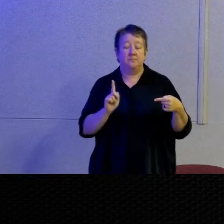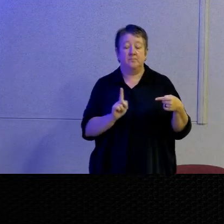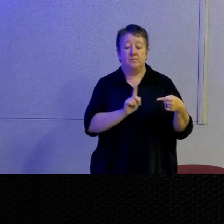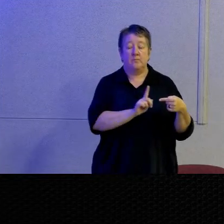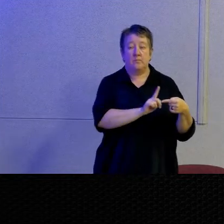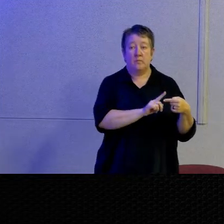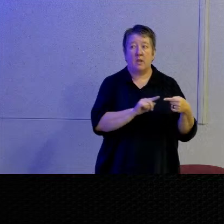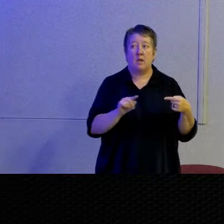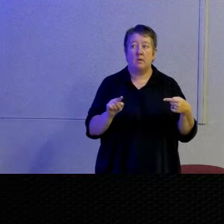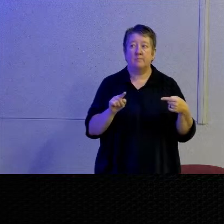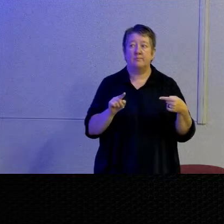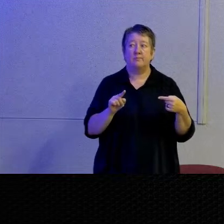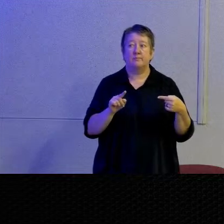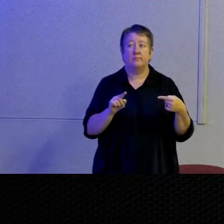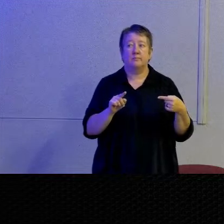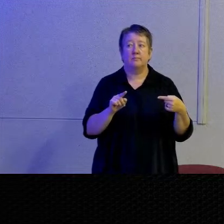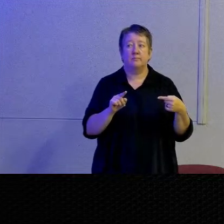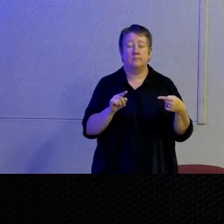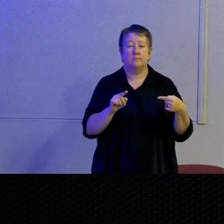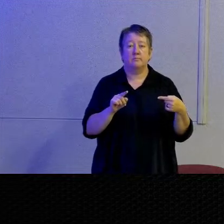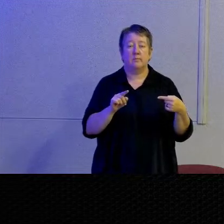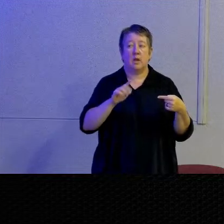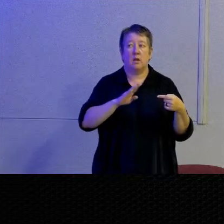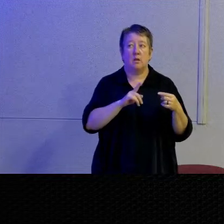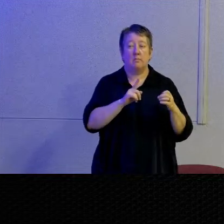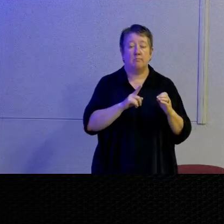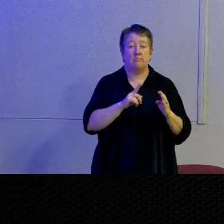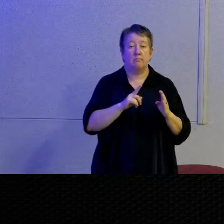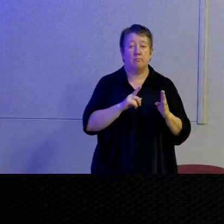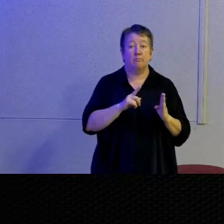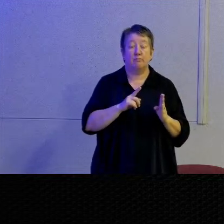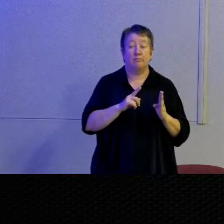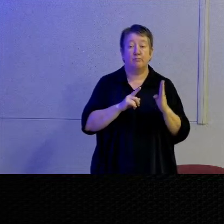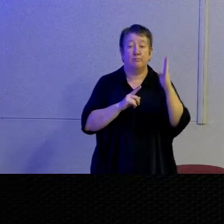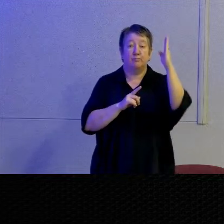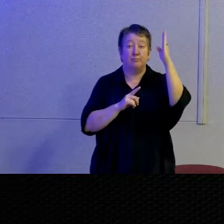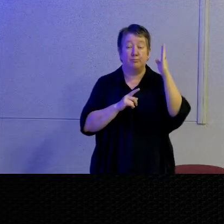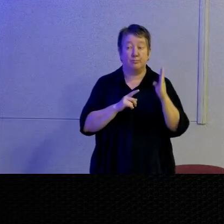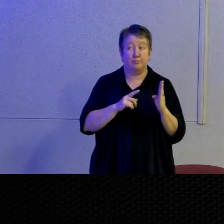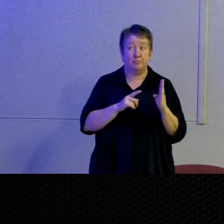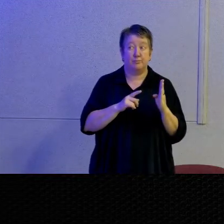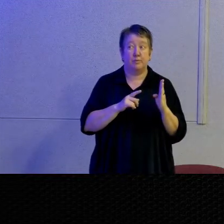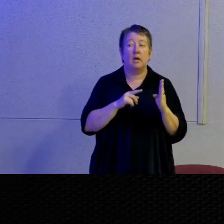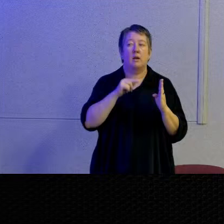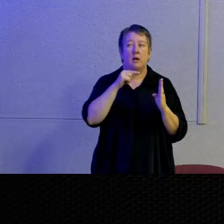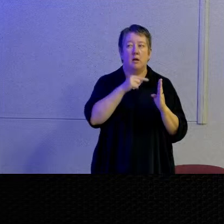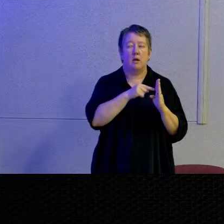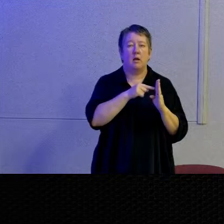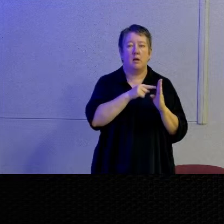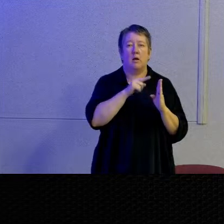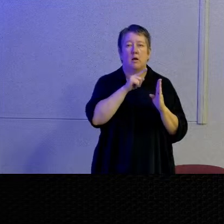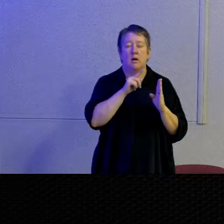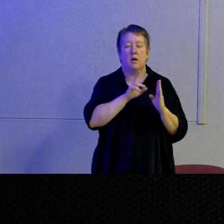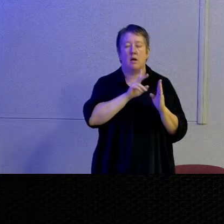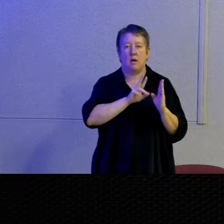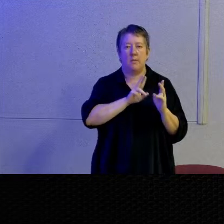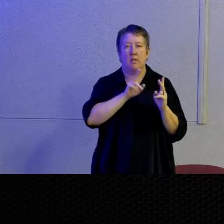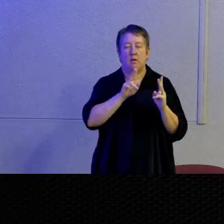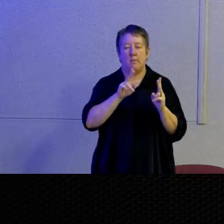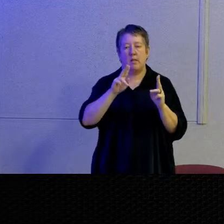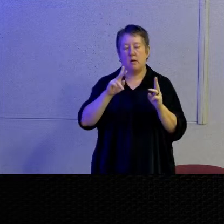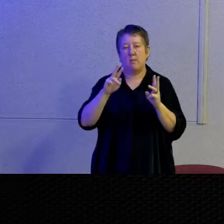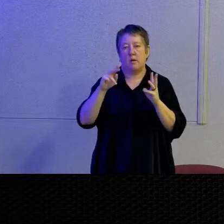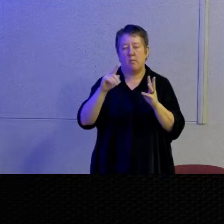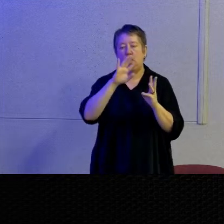axis, the couplings of this new particle, and all those couplings are consistent with being